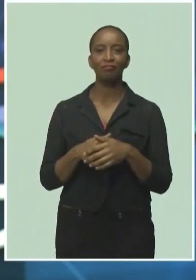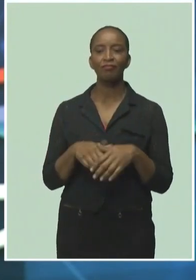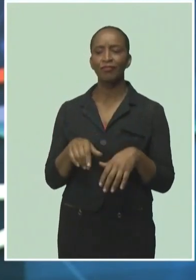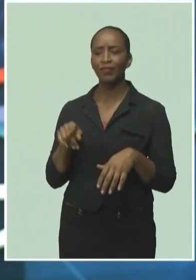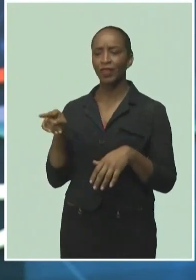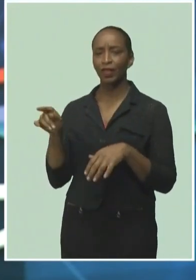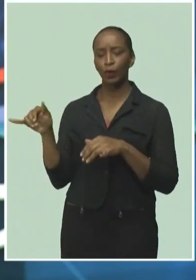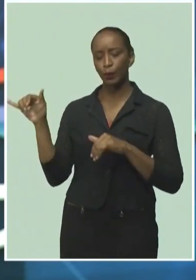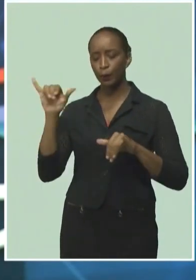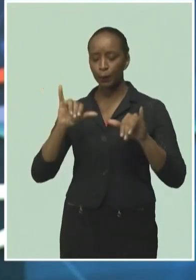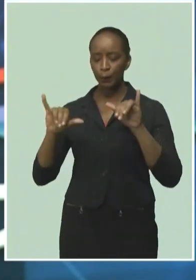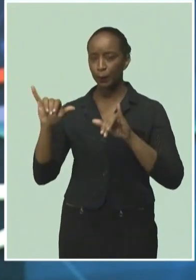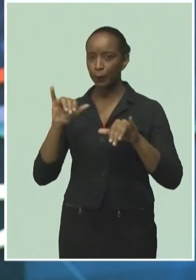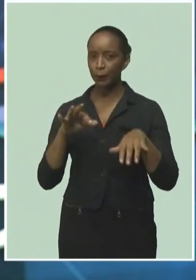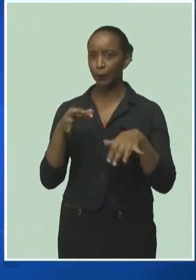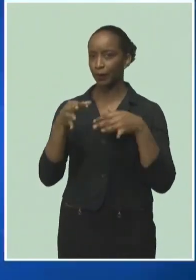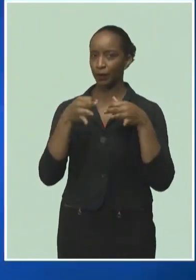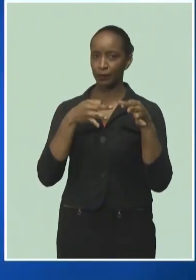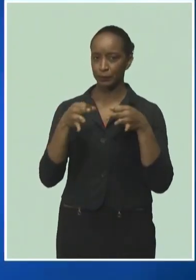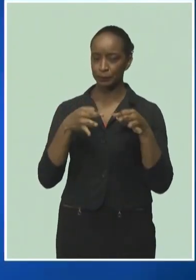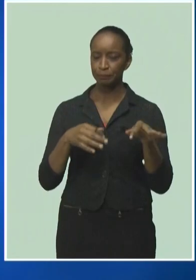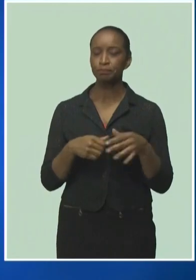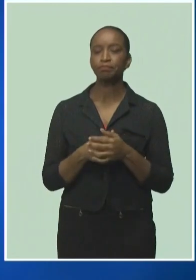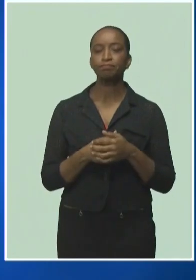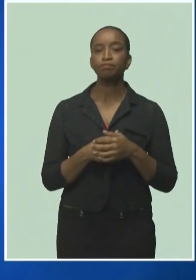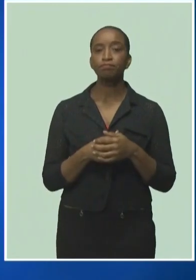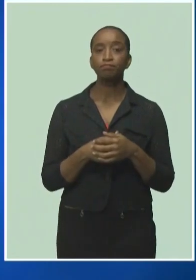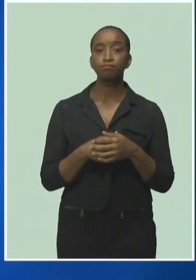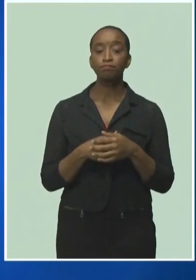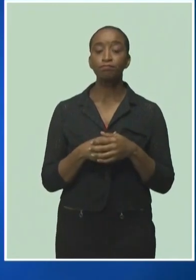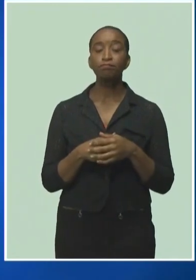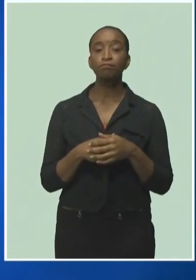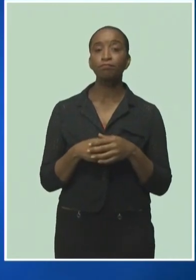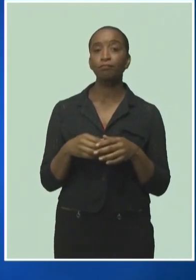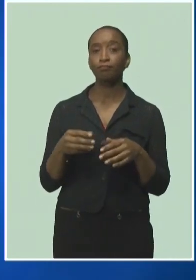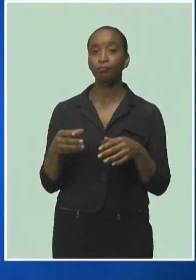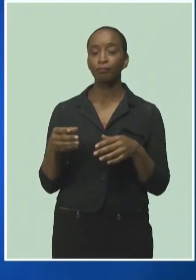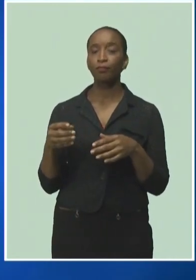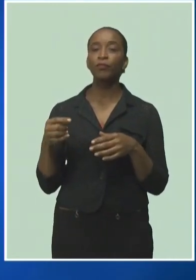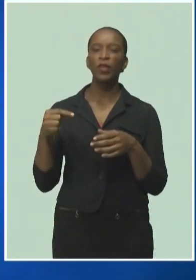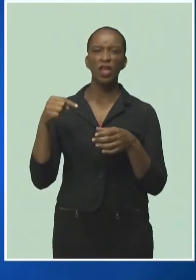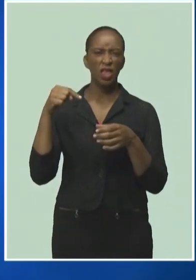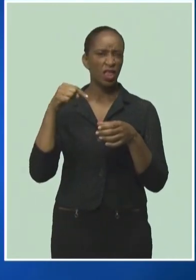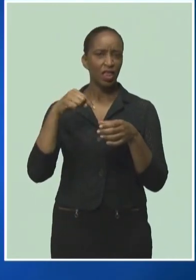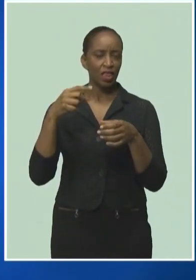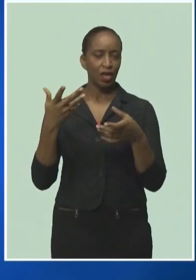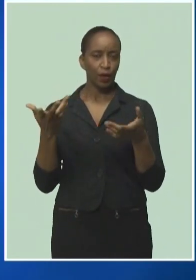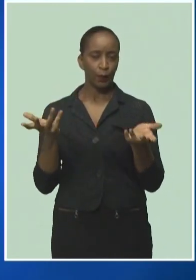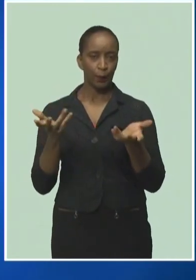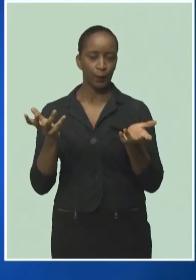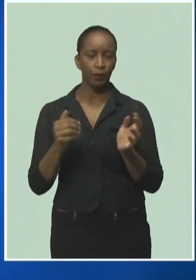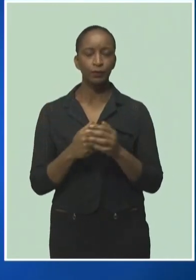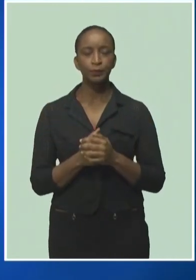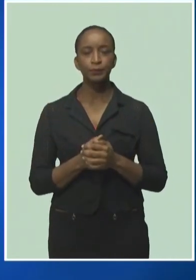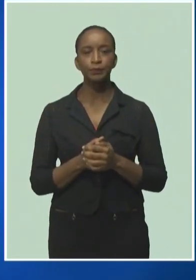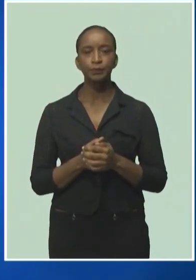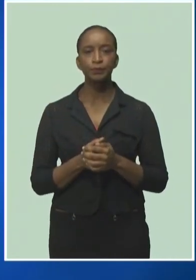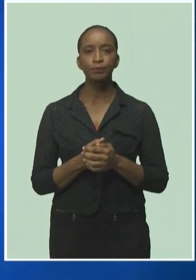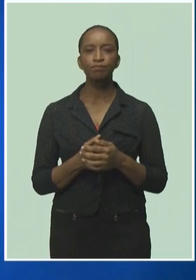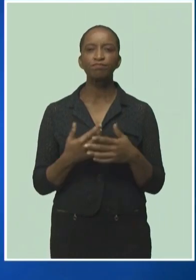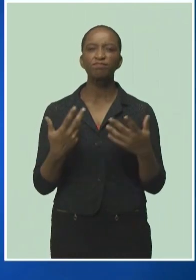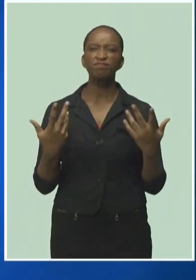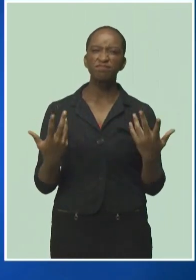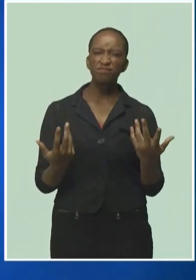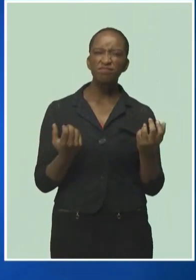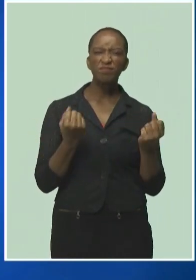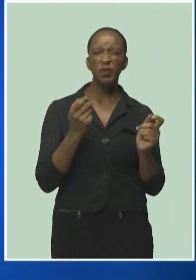winning composition. My drink was a twist of a old-fashioned. So lately, a lot of people are not into